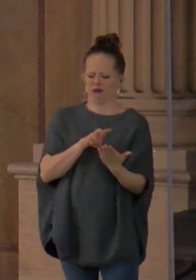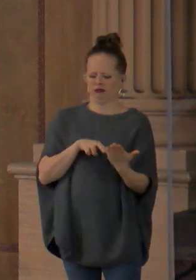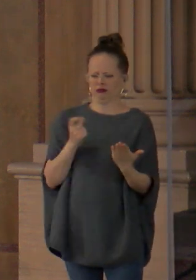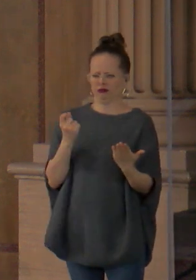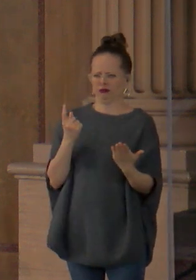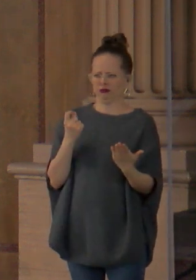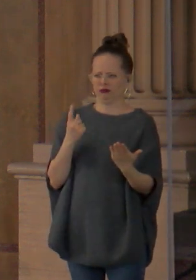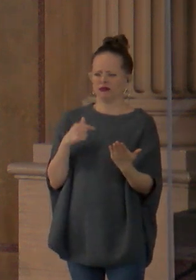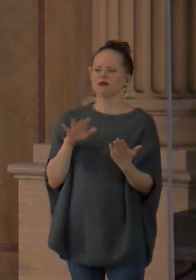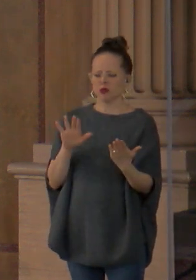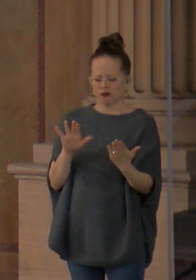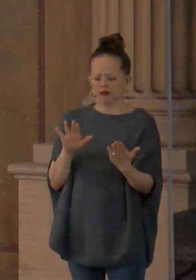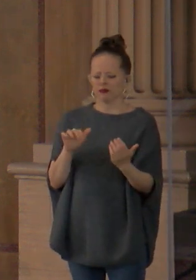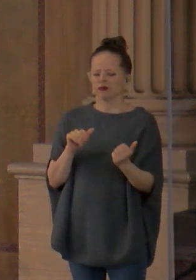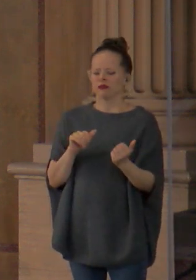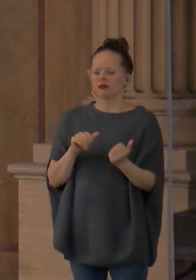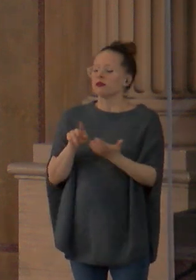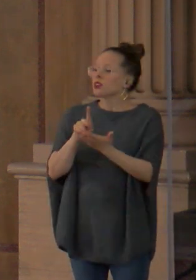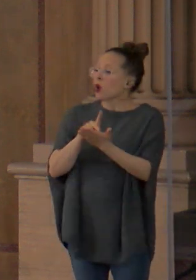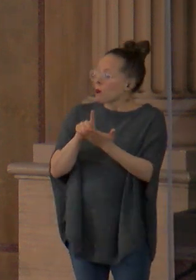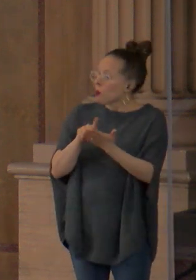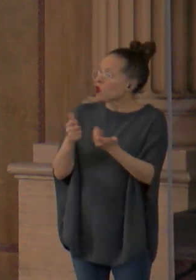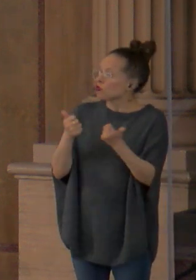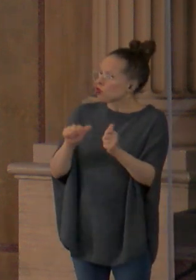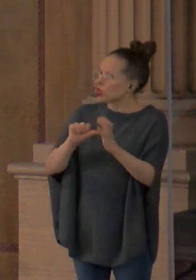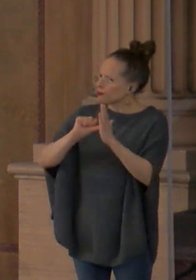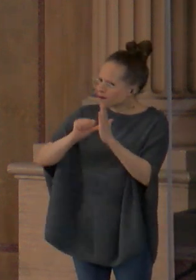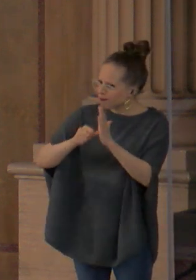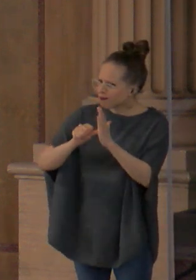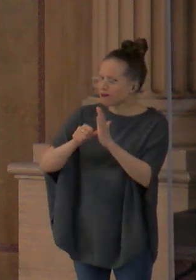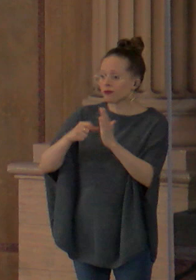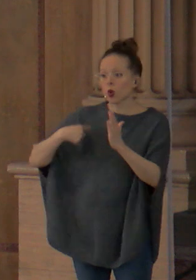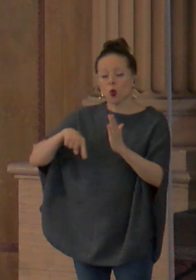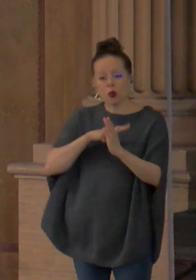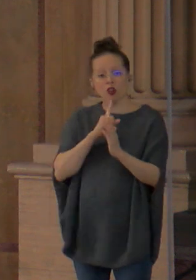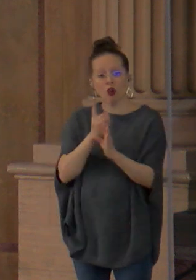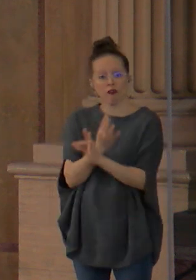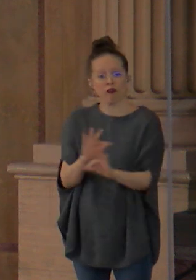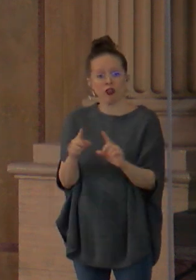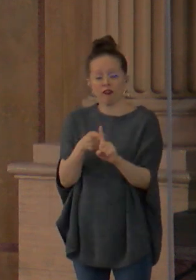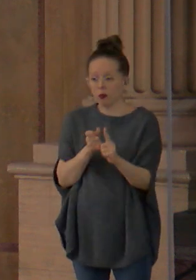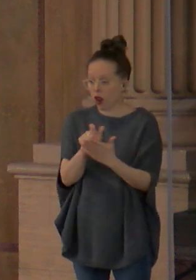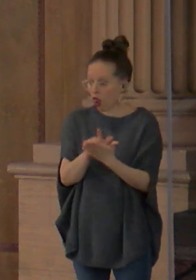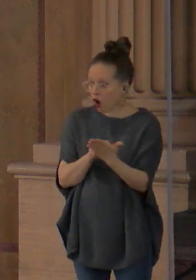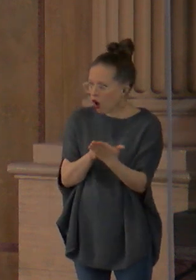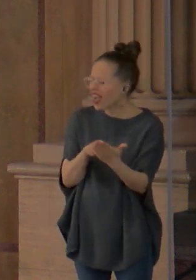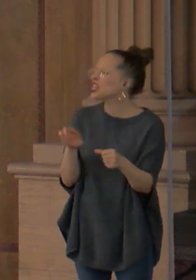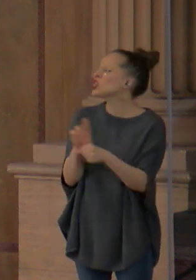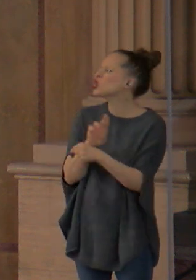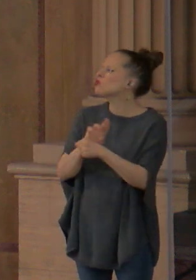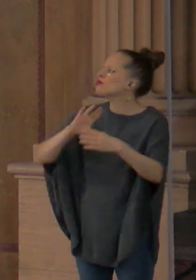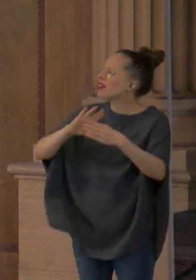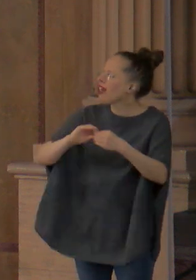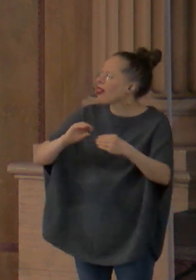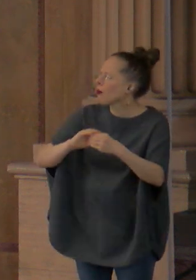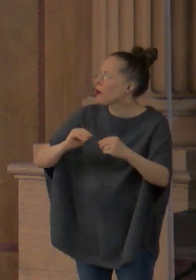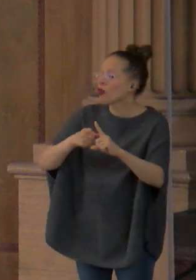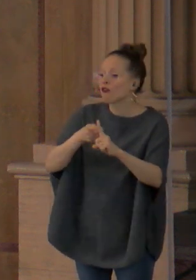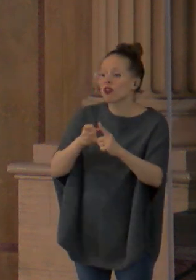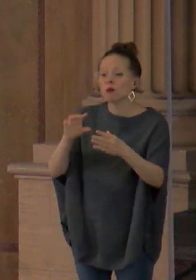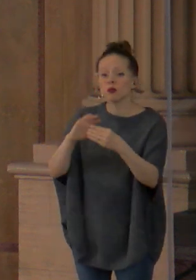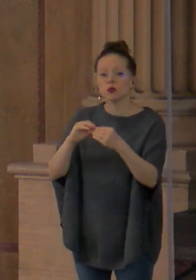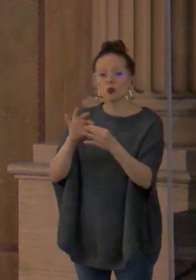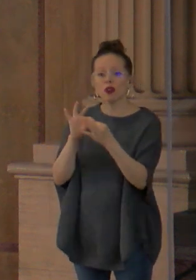So Paul's trying to drive home his point about us being free from the law. And he uses this allegory or this illustration from the story of Abraham